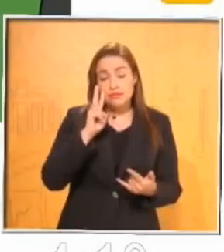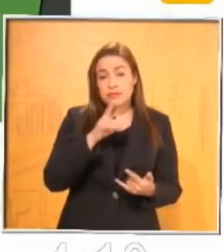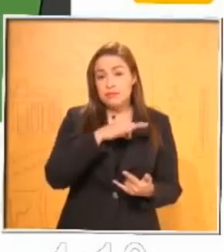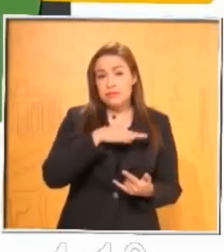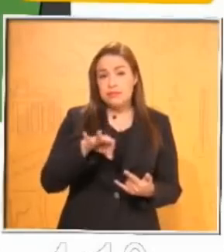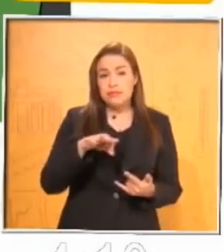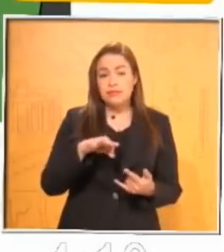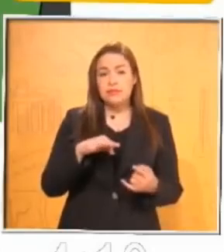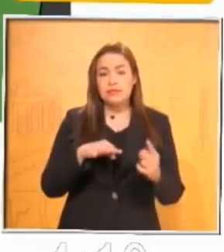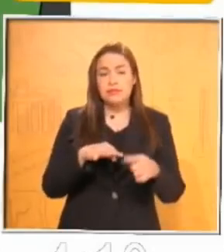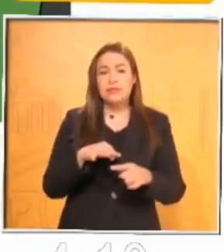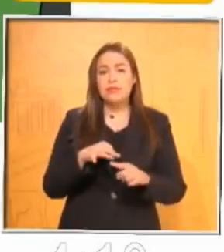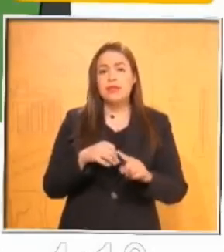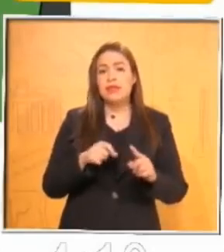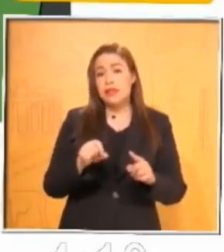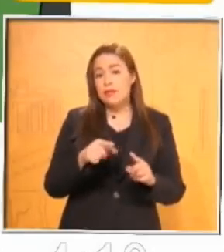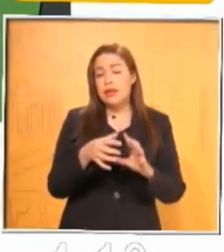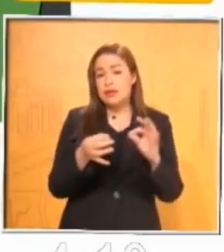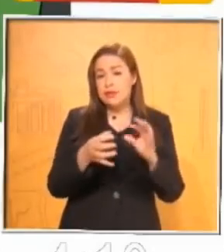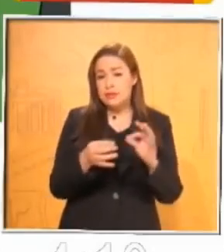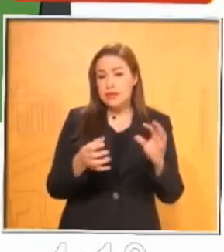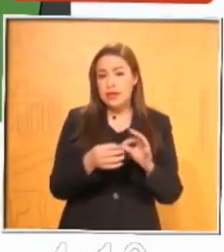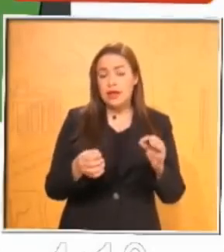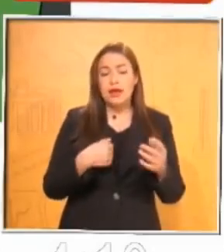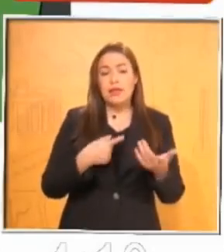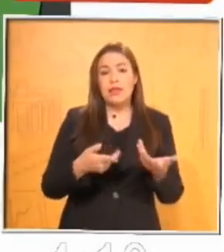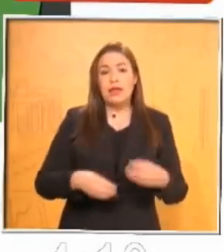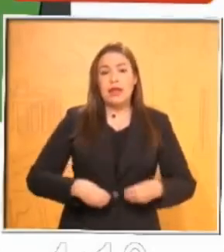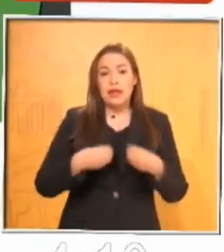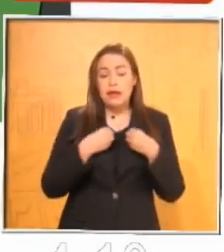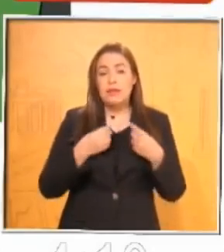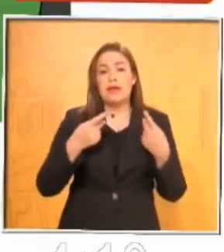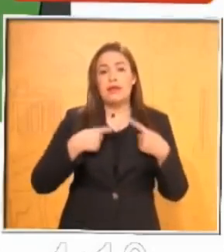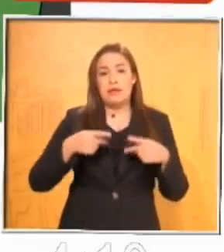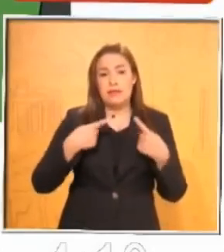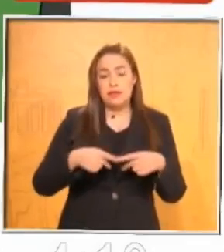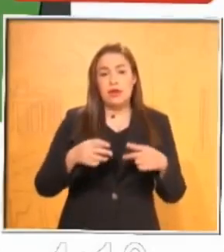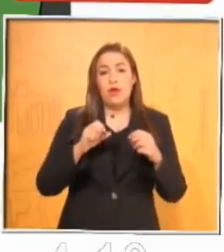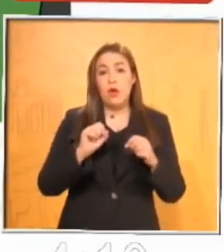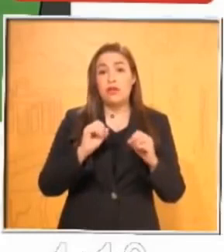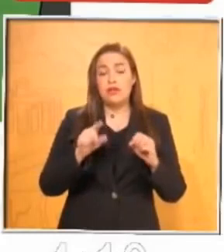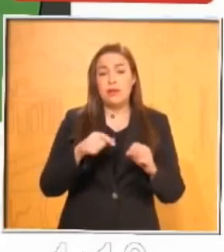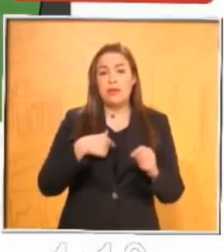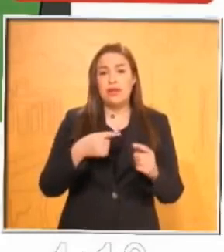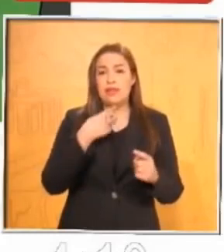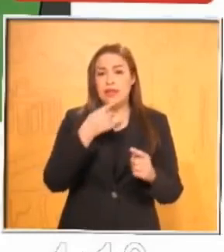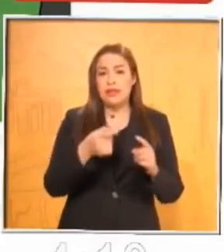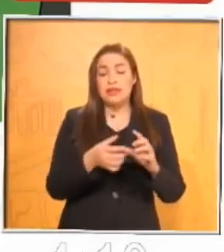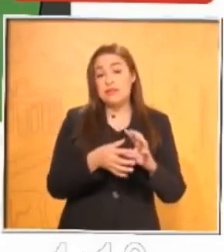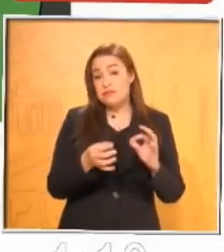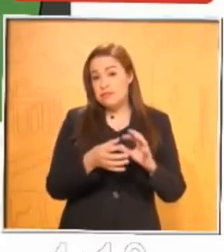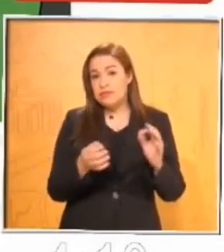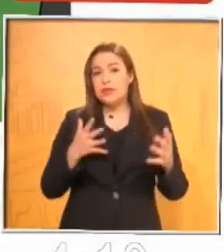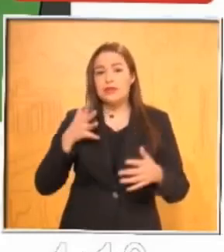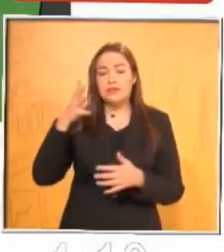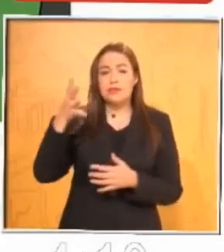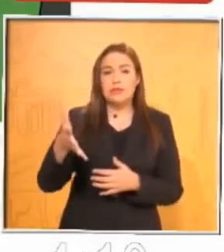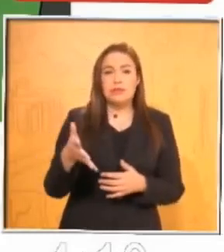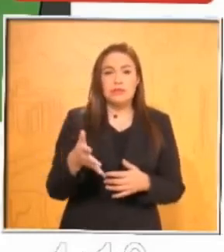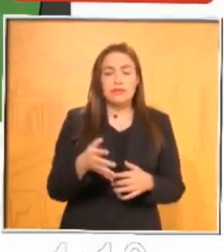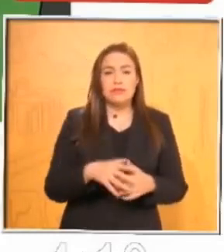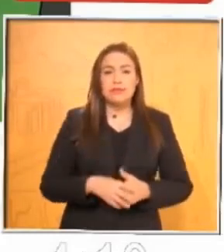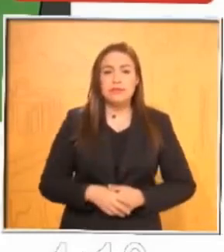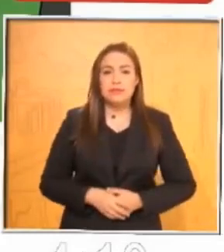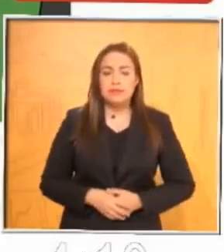of autobiography, relationship drama, or historical fiction, among other examples. Slice of